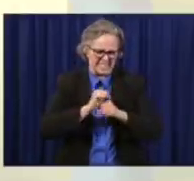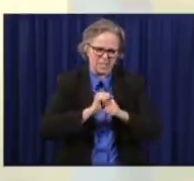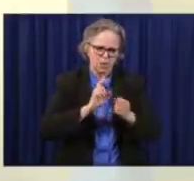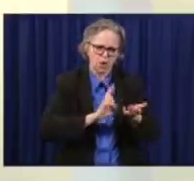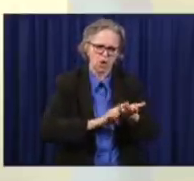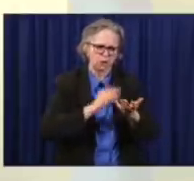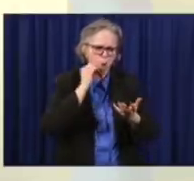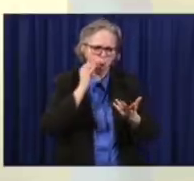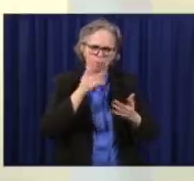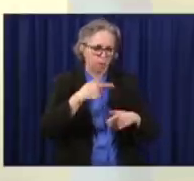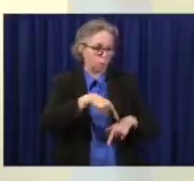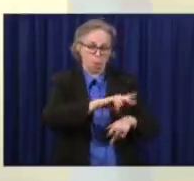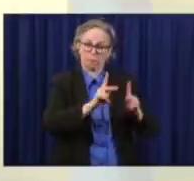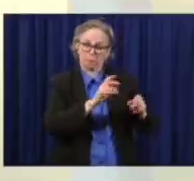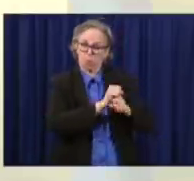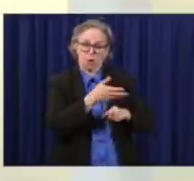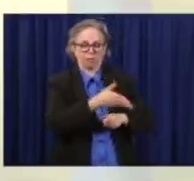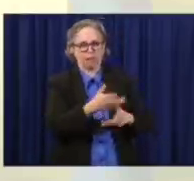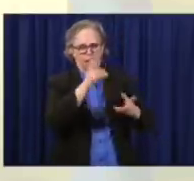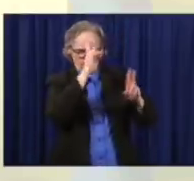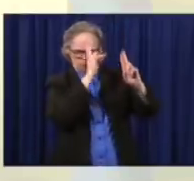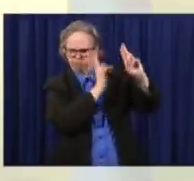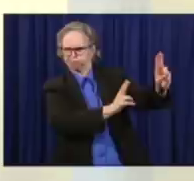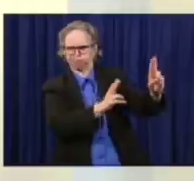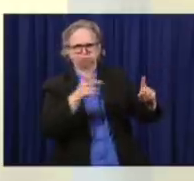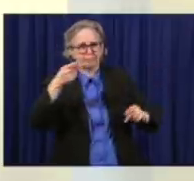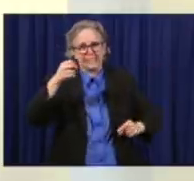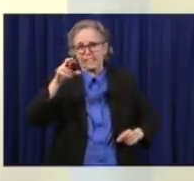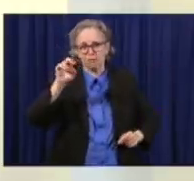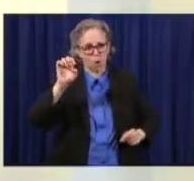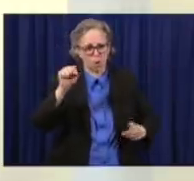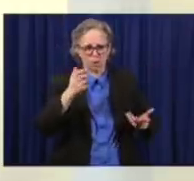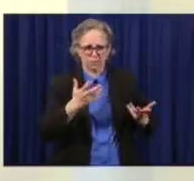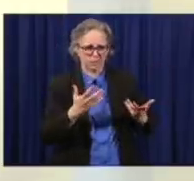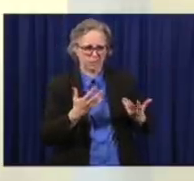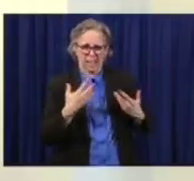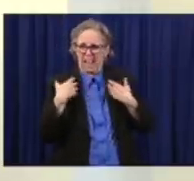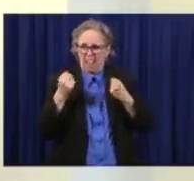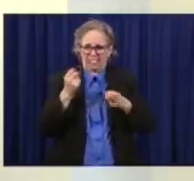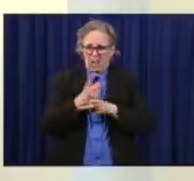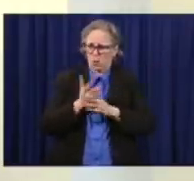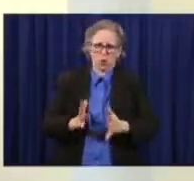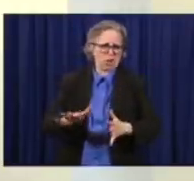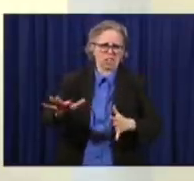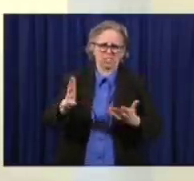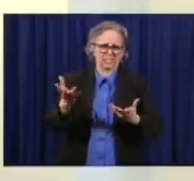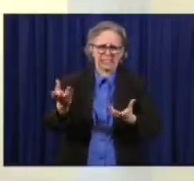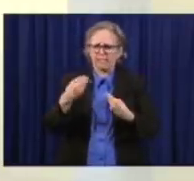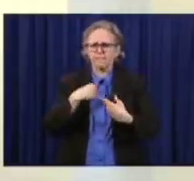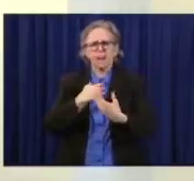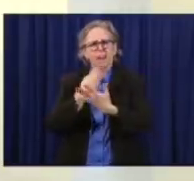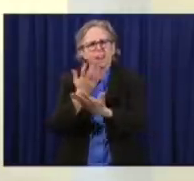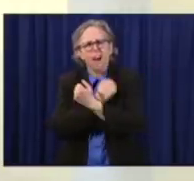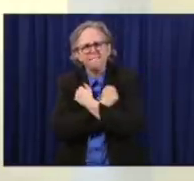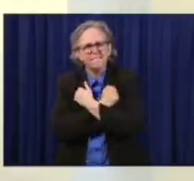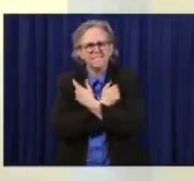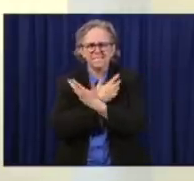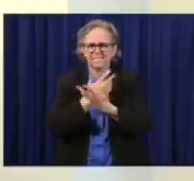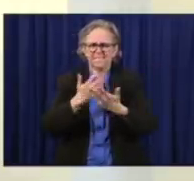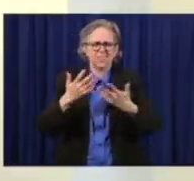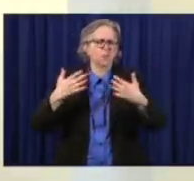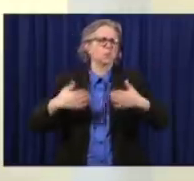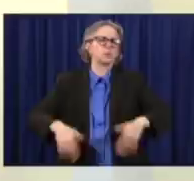capes, because they're trying to be there like the healthcare workers and give them that love. One of the trying parts,